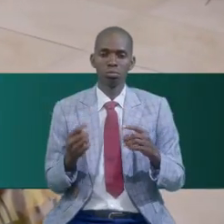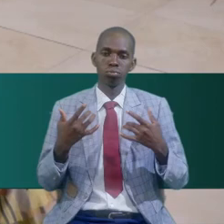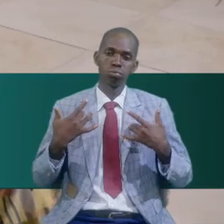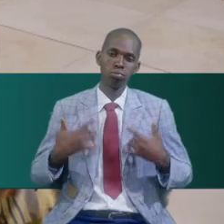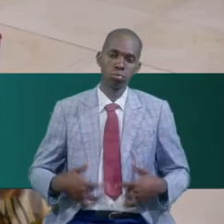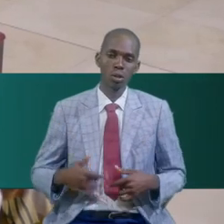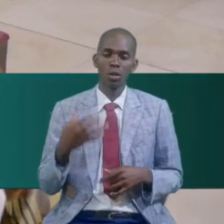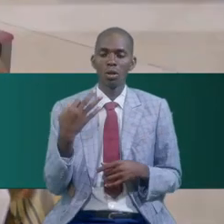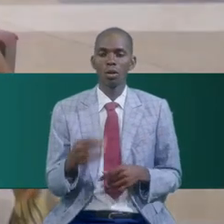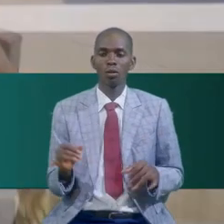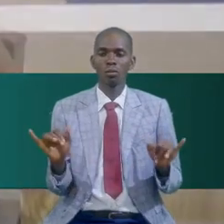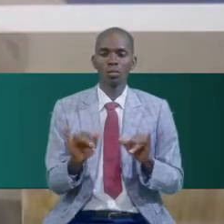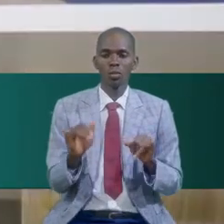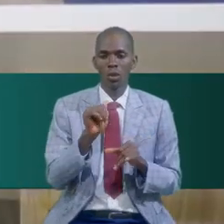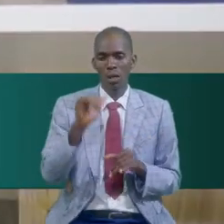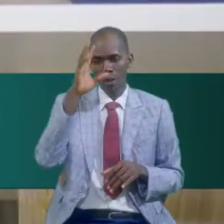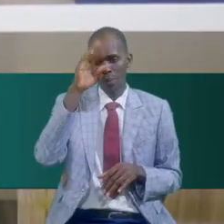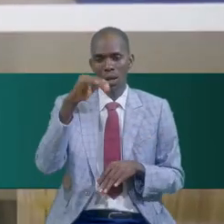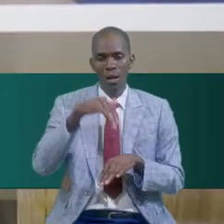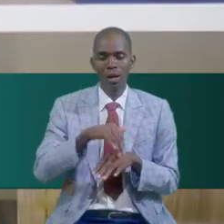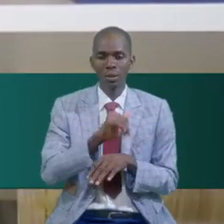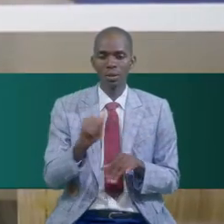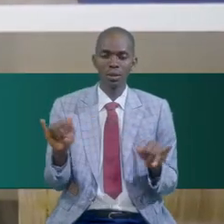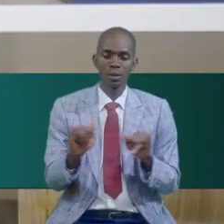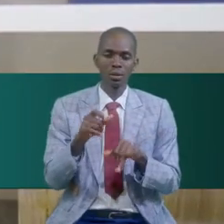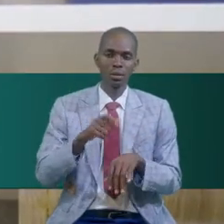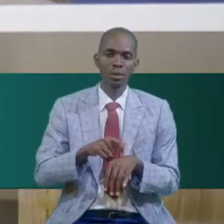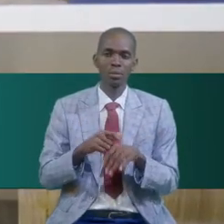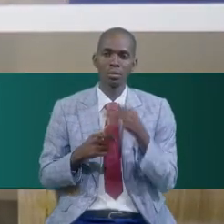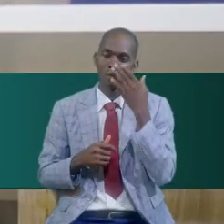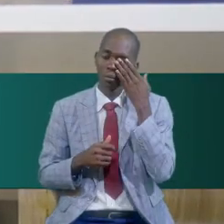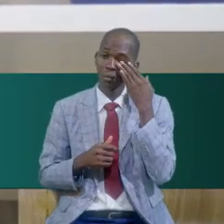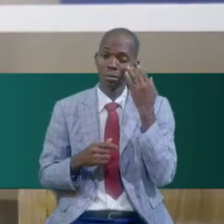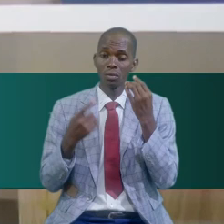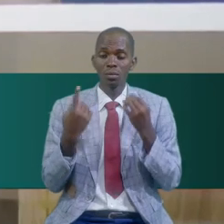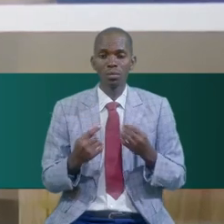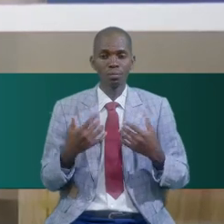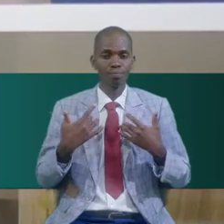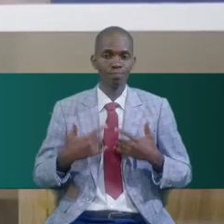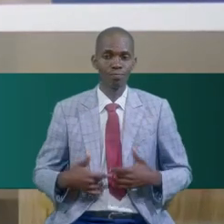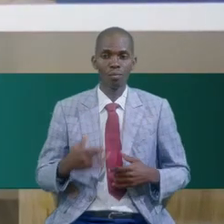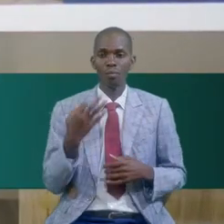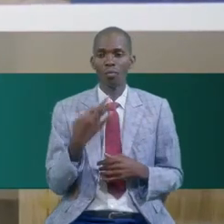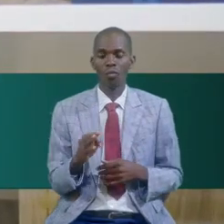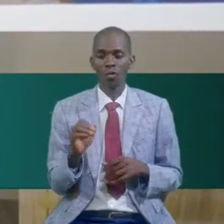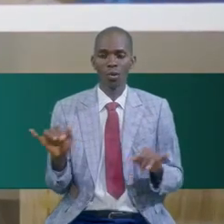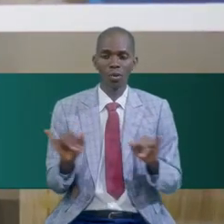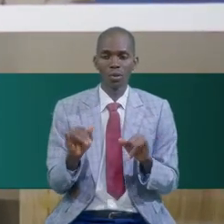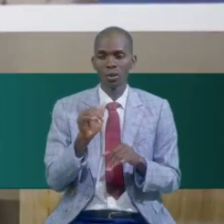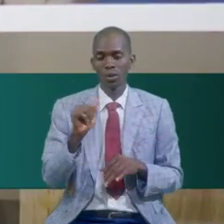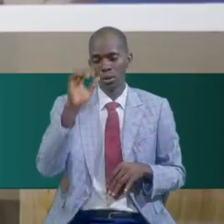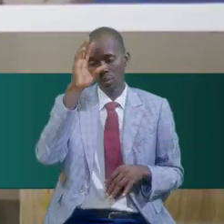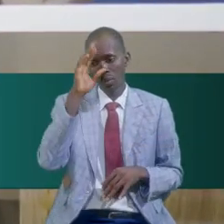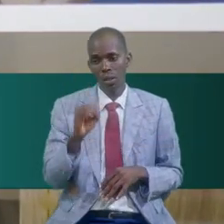a man at such a moment. The despondency of such a